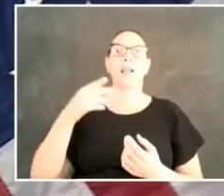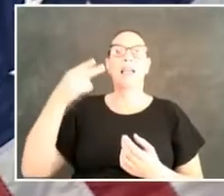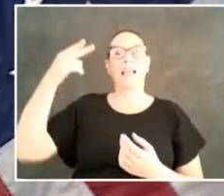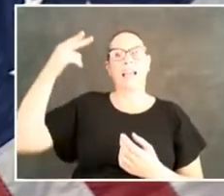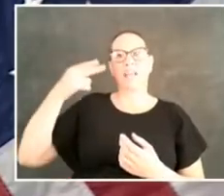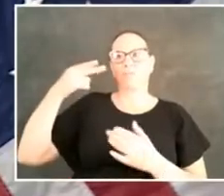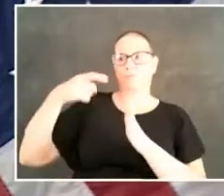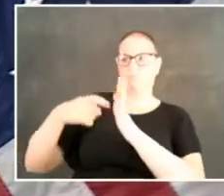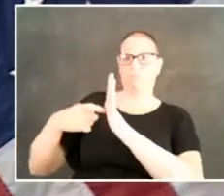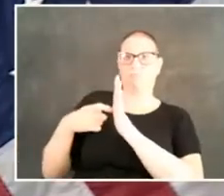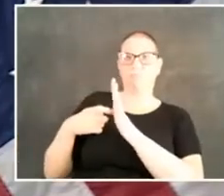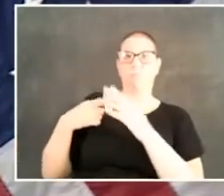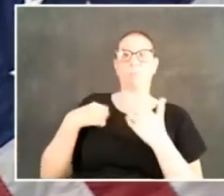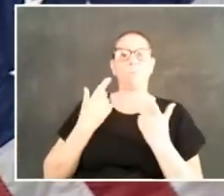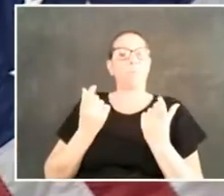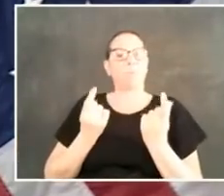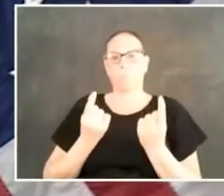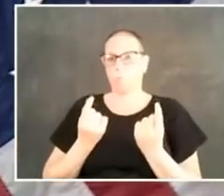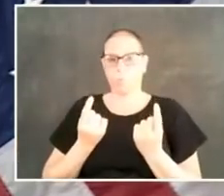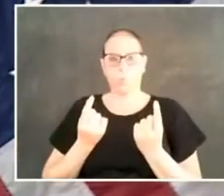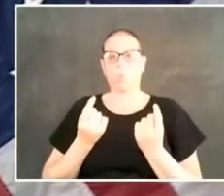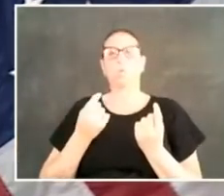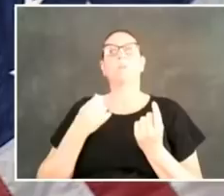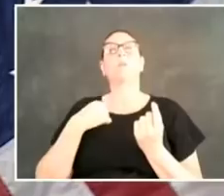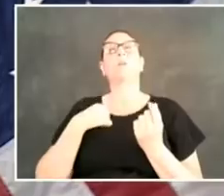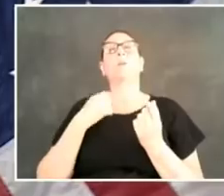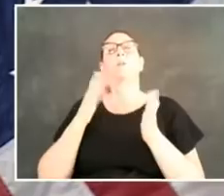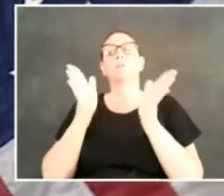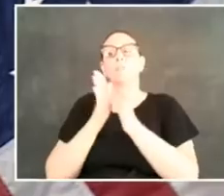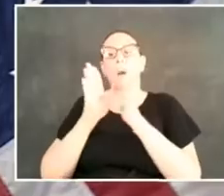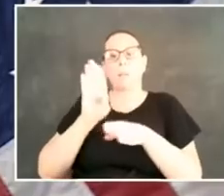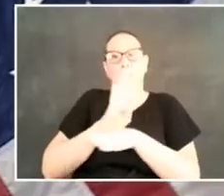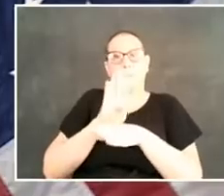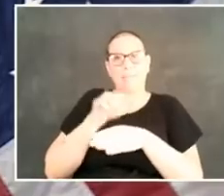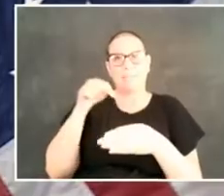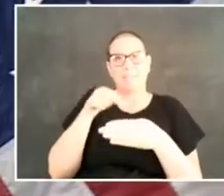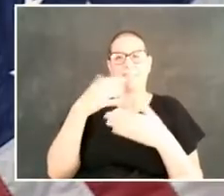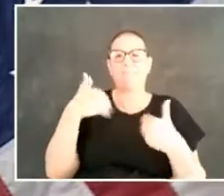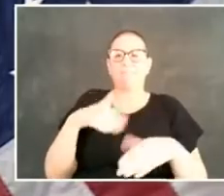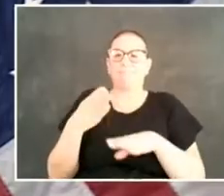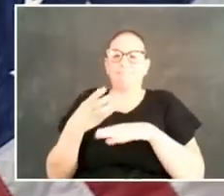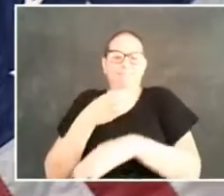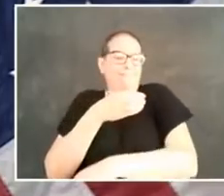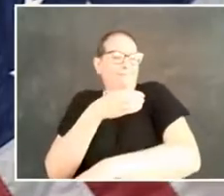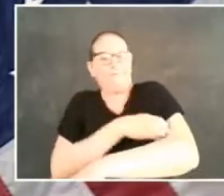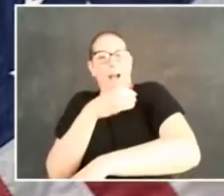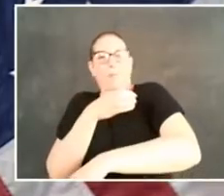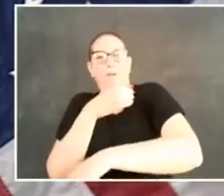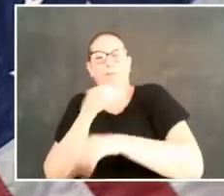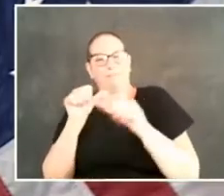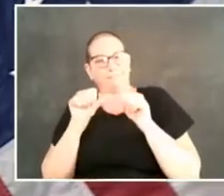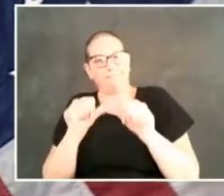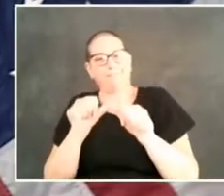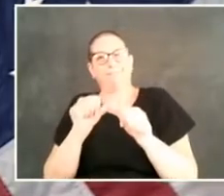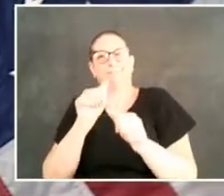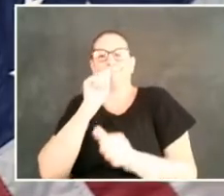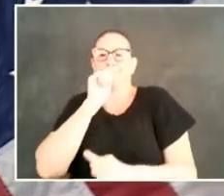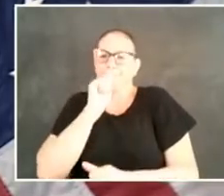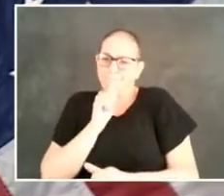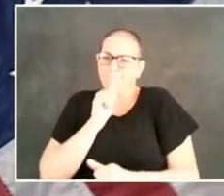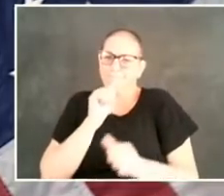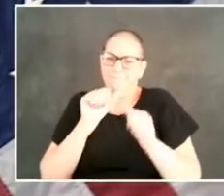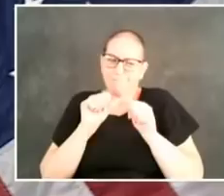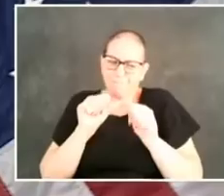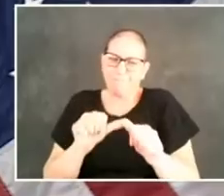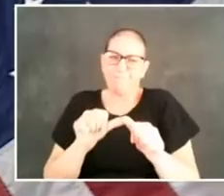small businesses in general are extraordinarily strong and resilient. Immigrant small businesses are legendary in this city for being able to